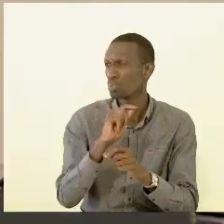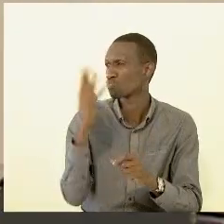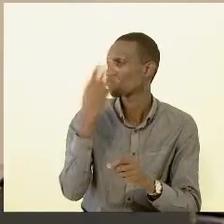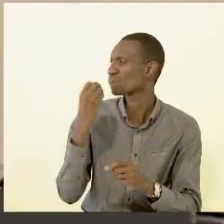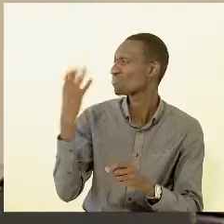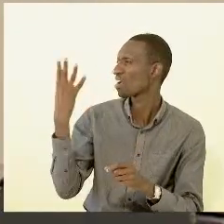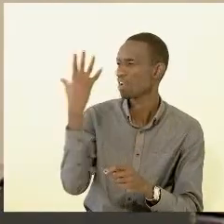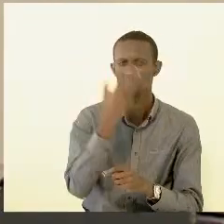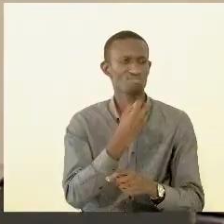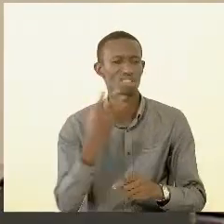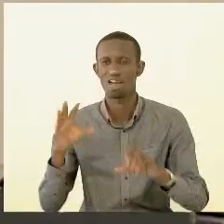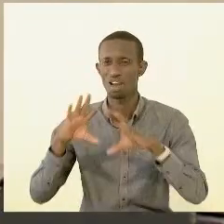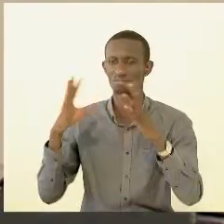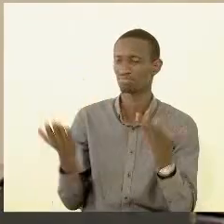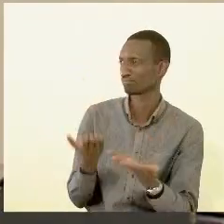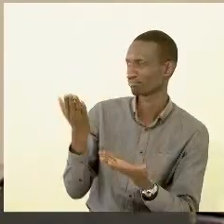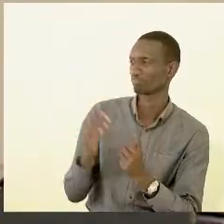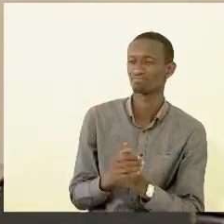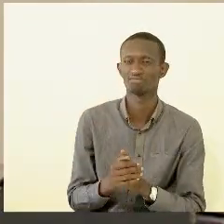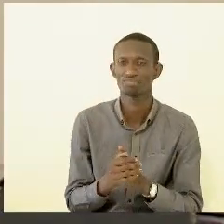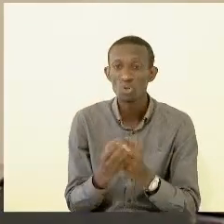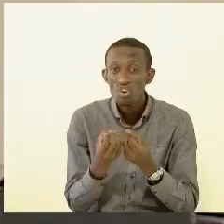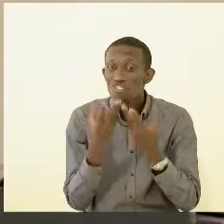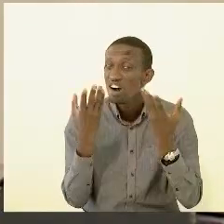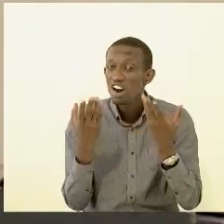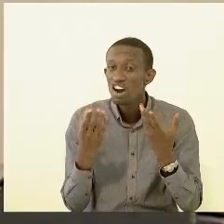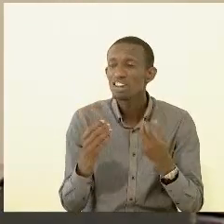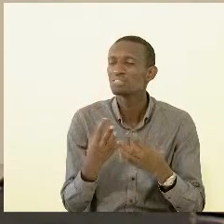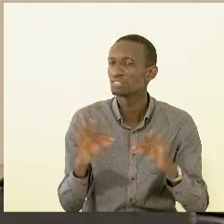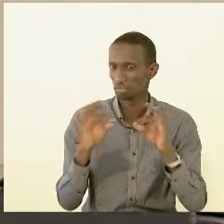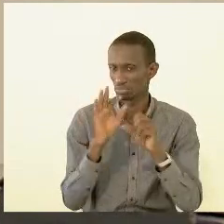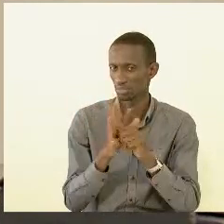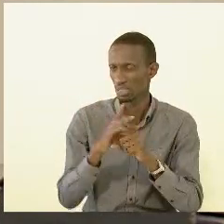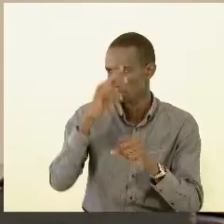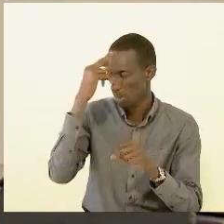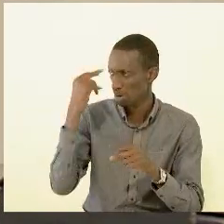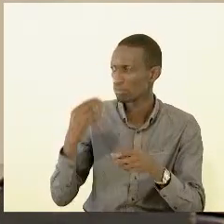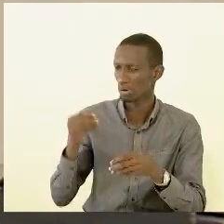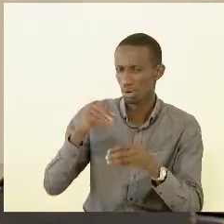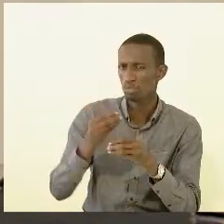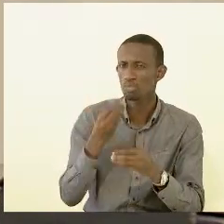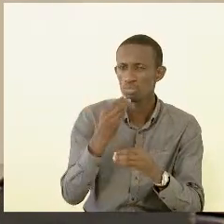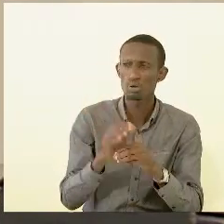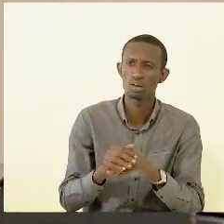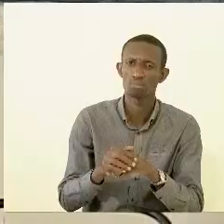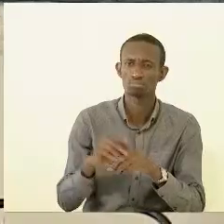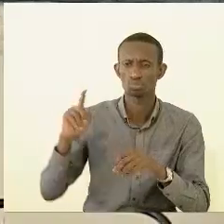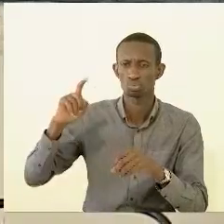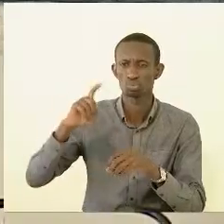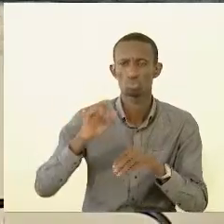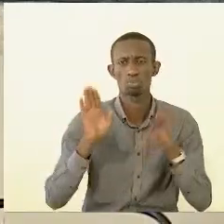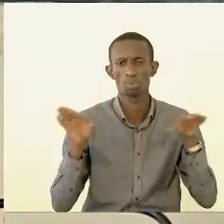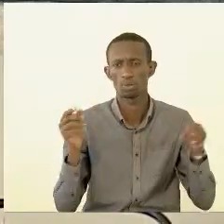are important because they provide nectar to insects, but mainly they are important because they are